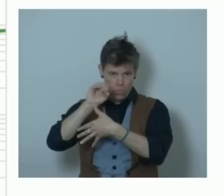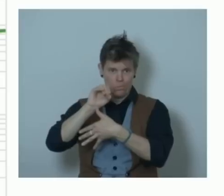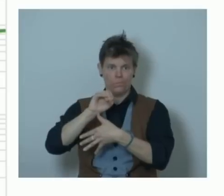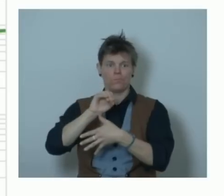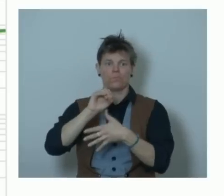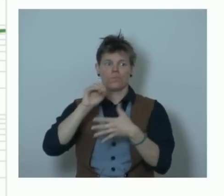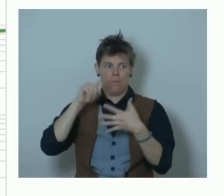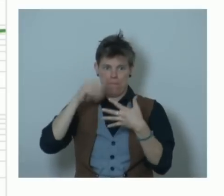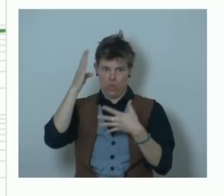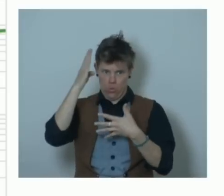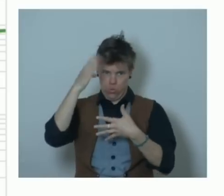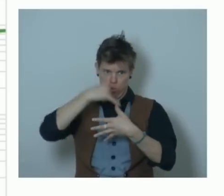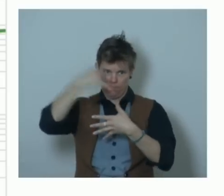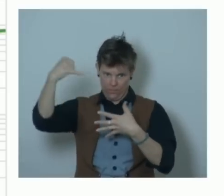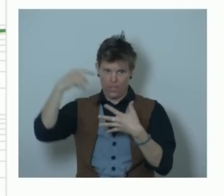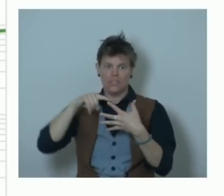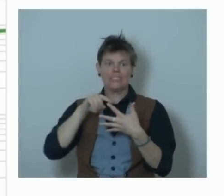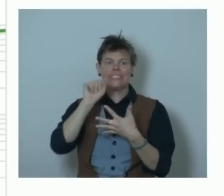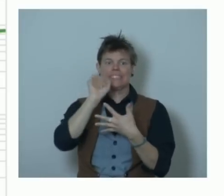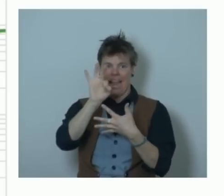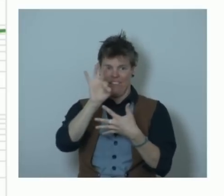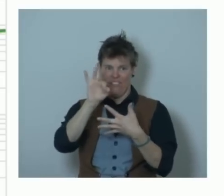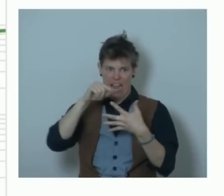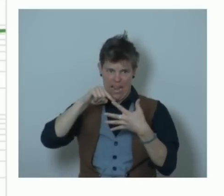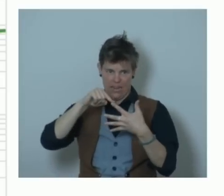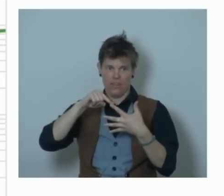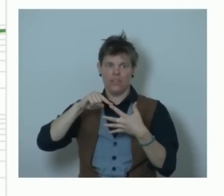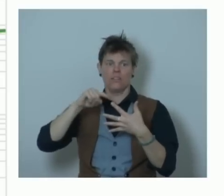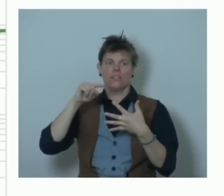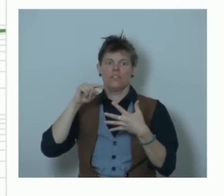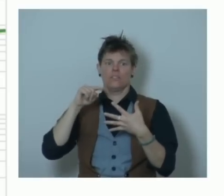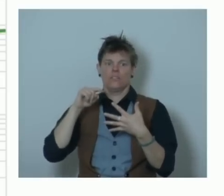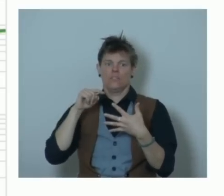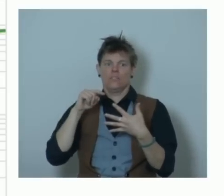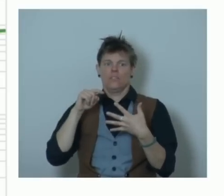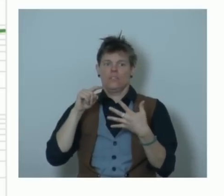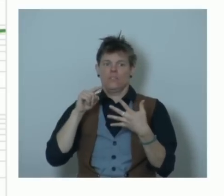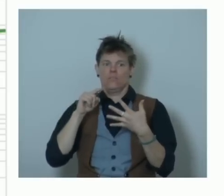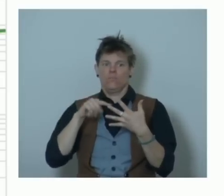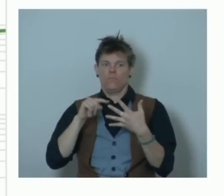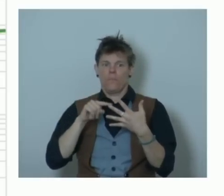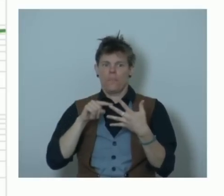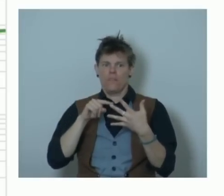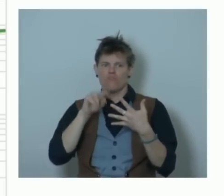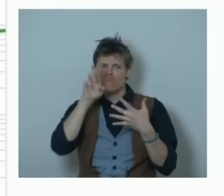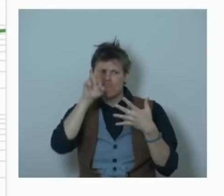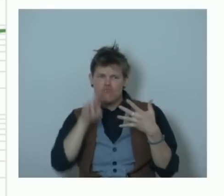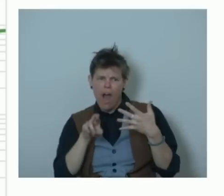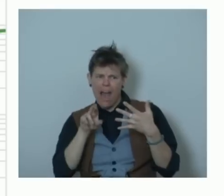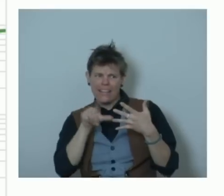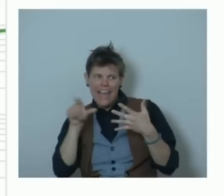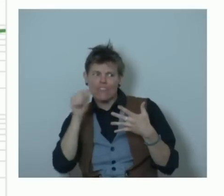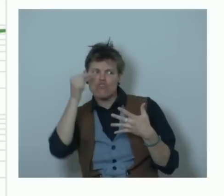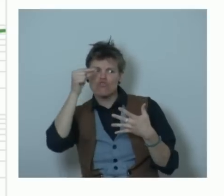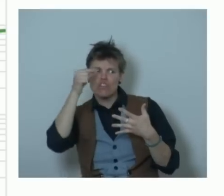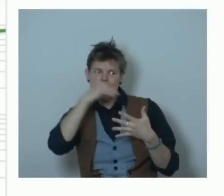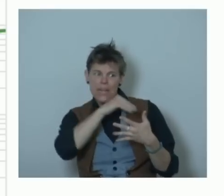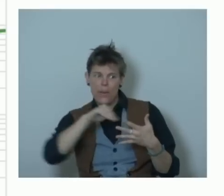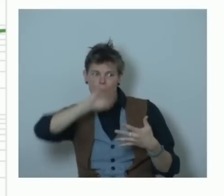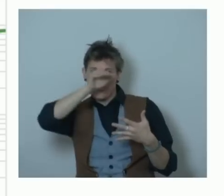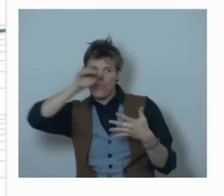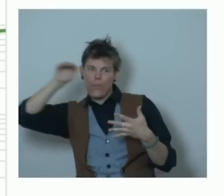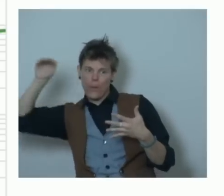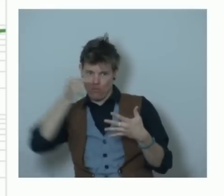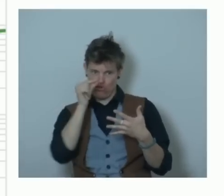Santa Fe County on the right, on the bottom line there, green. And you can see 3 other